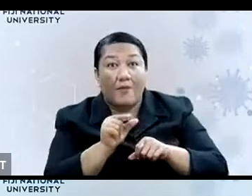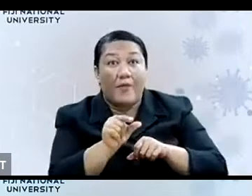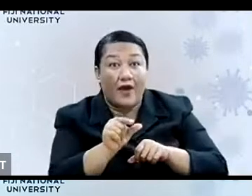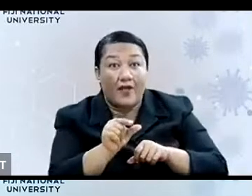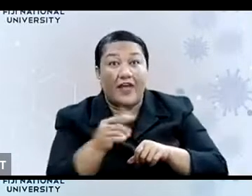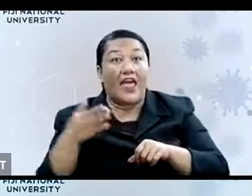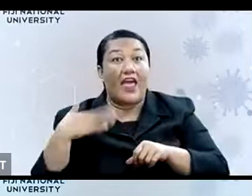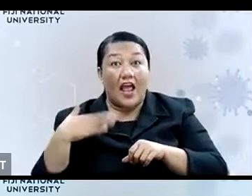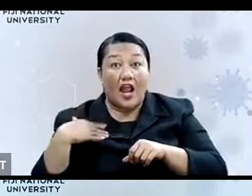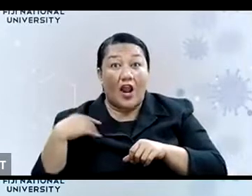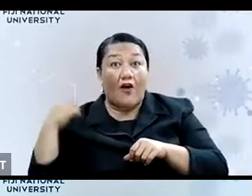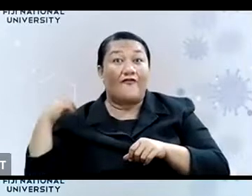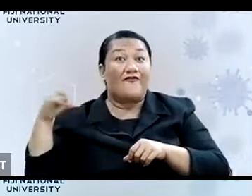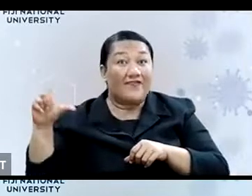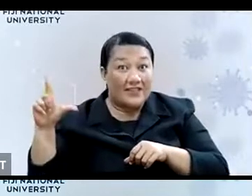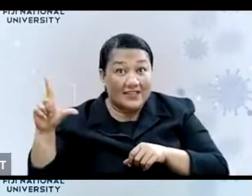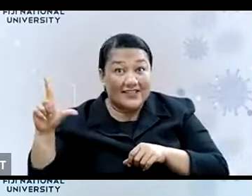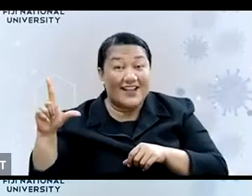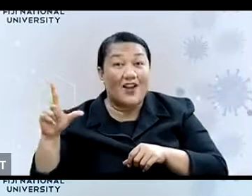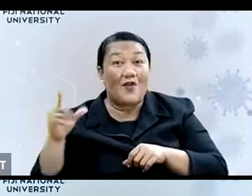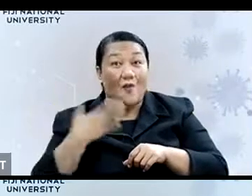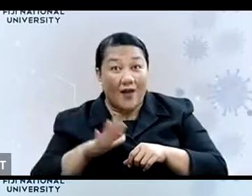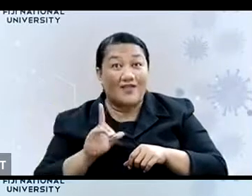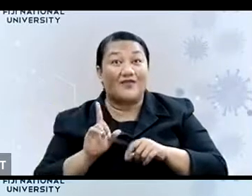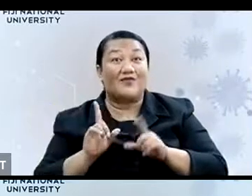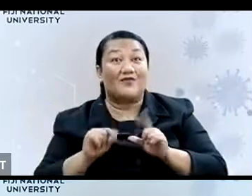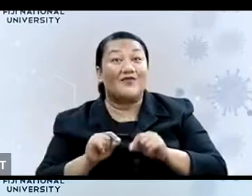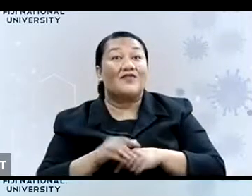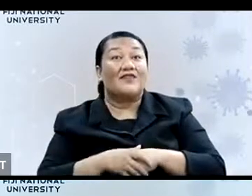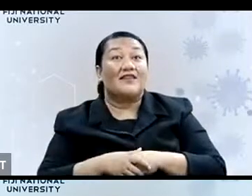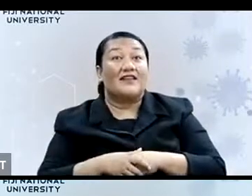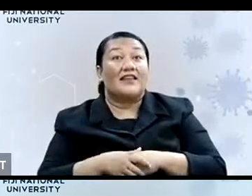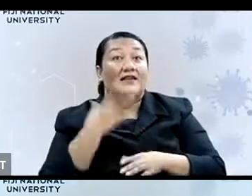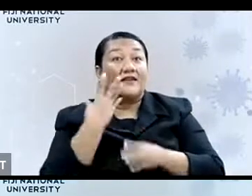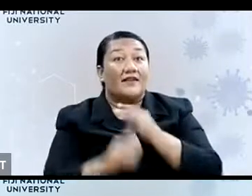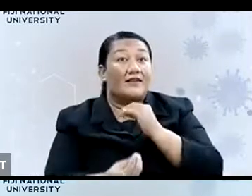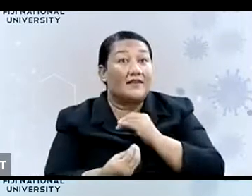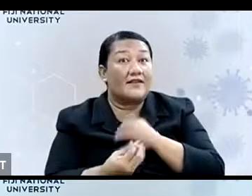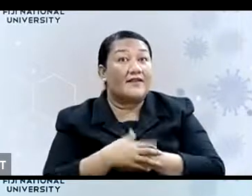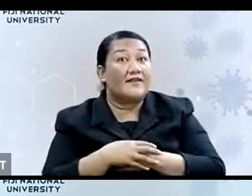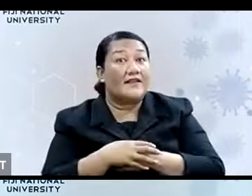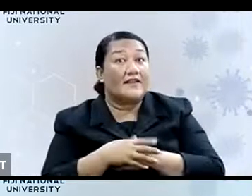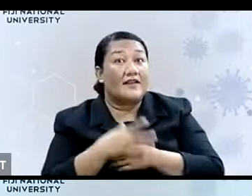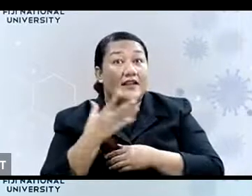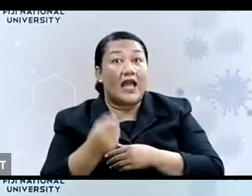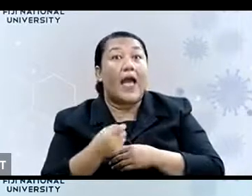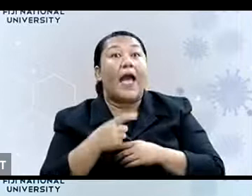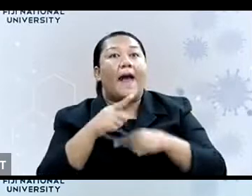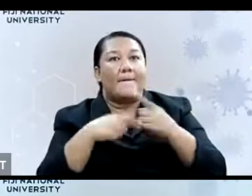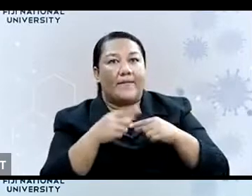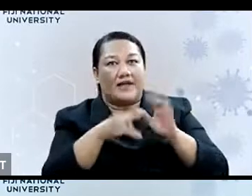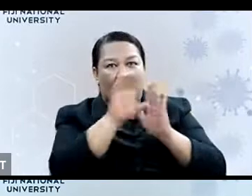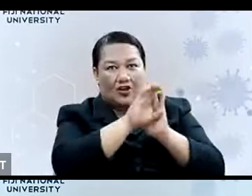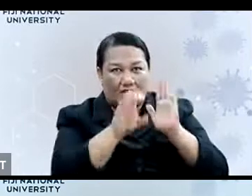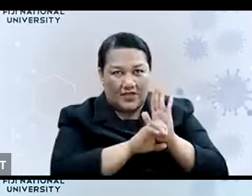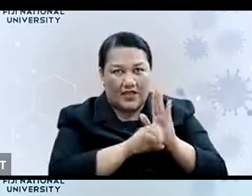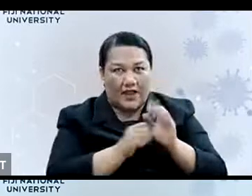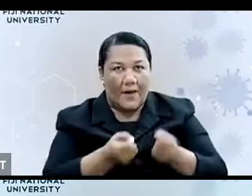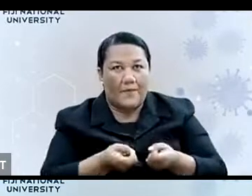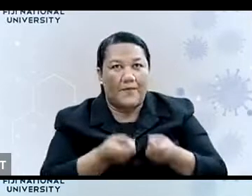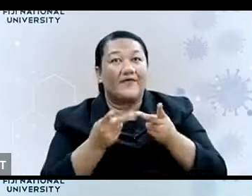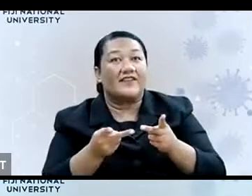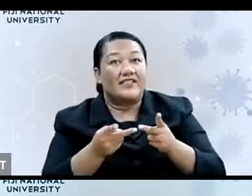officials would want to take, the hurdle that they would have in front of them would be the constitutional provisions